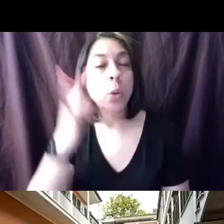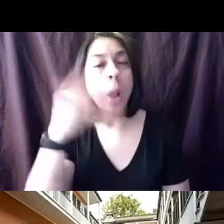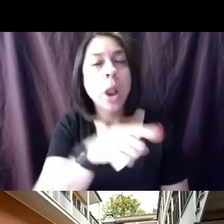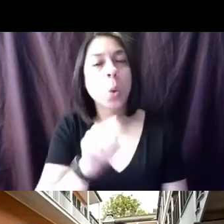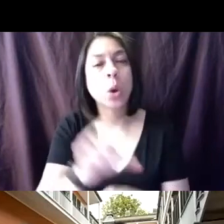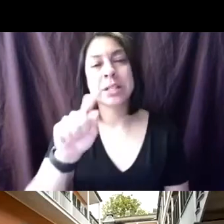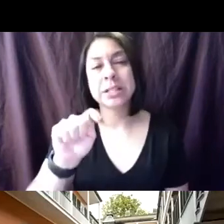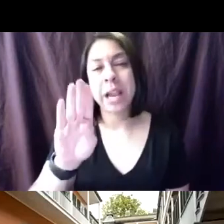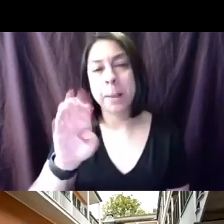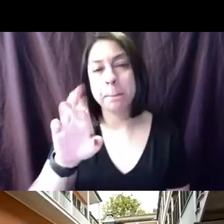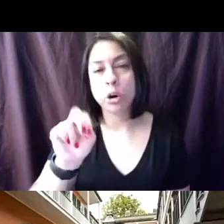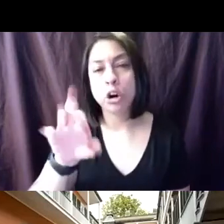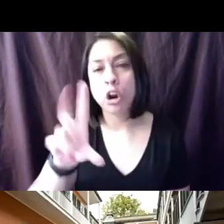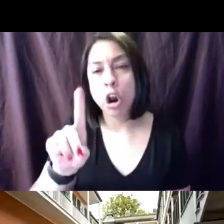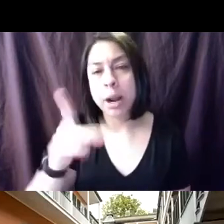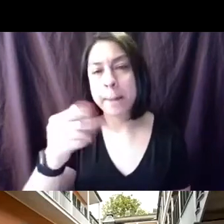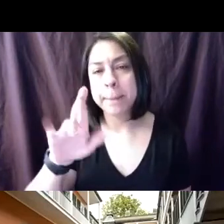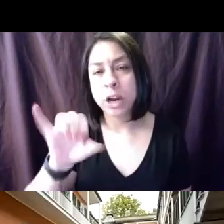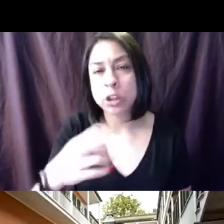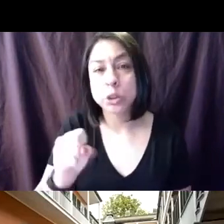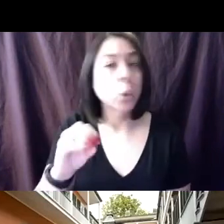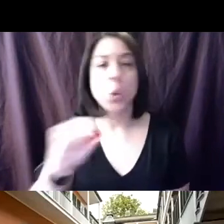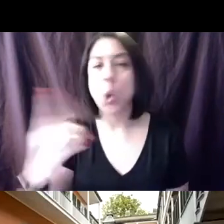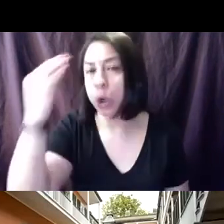Parish. So nobody knew his identity.